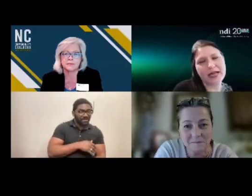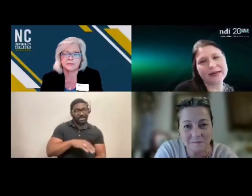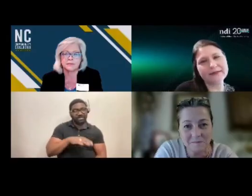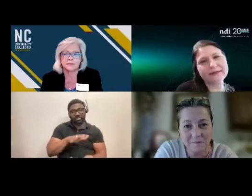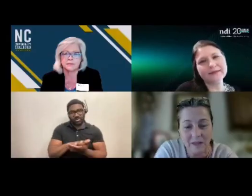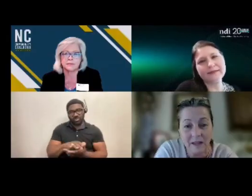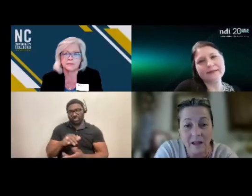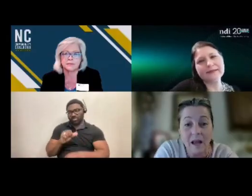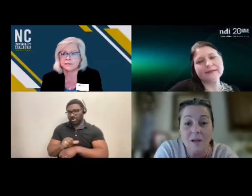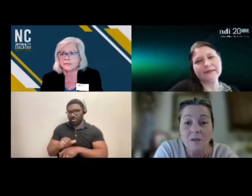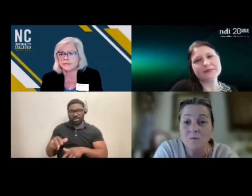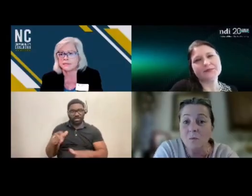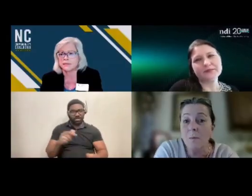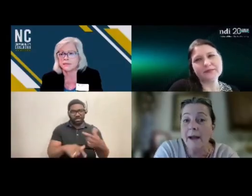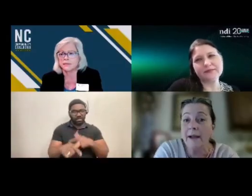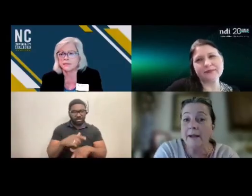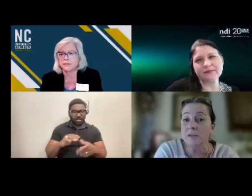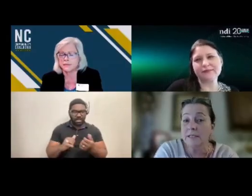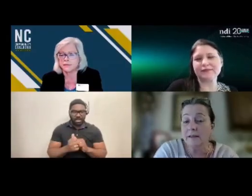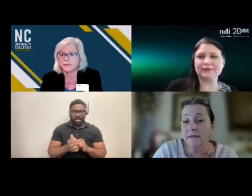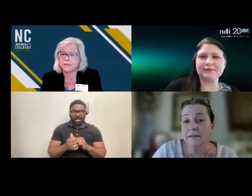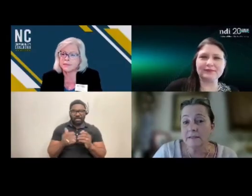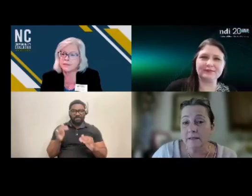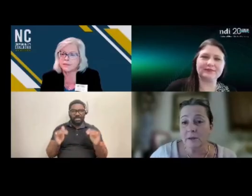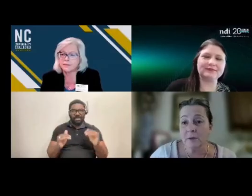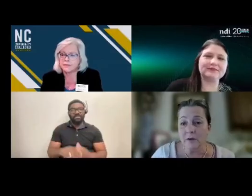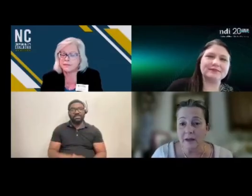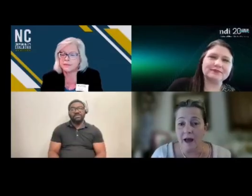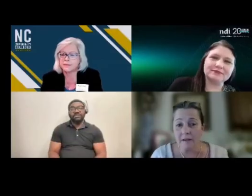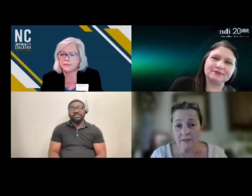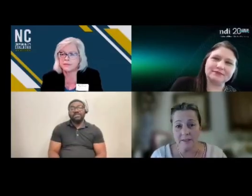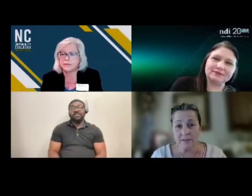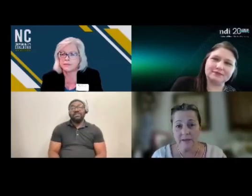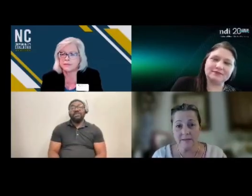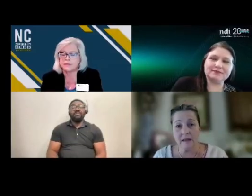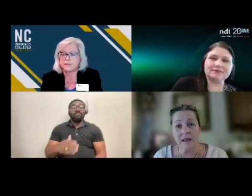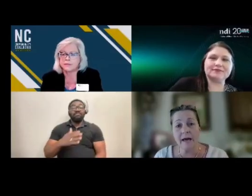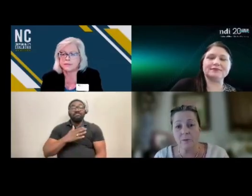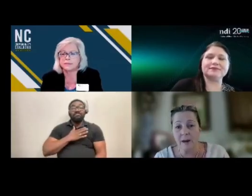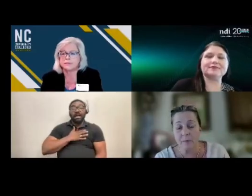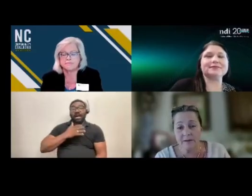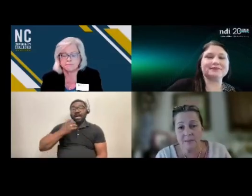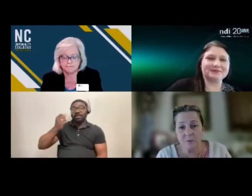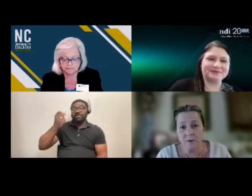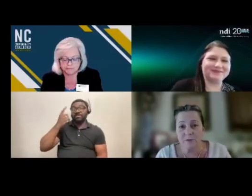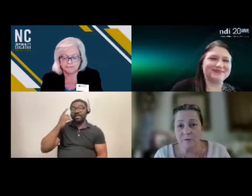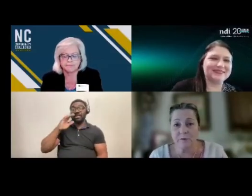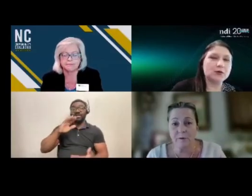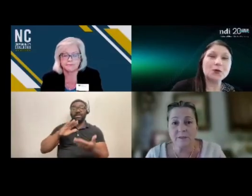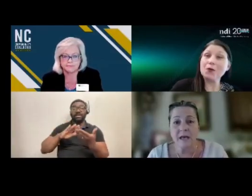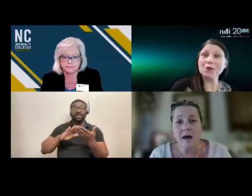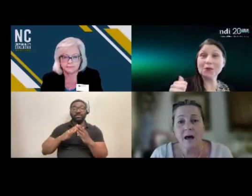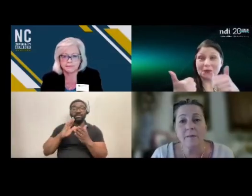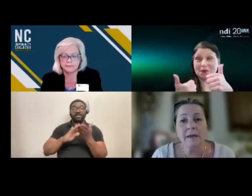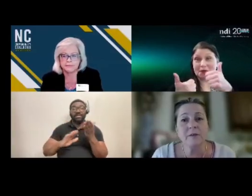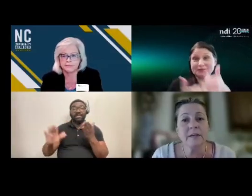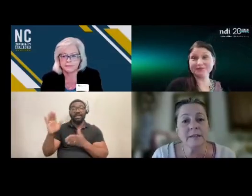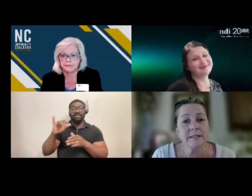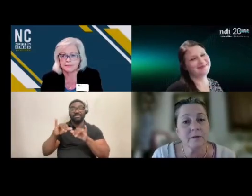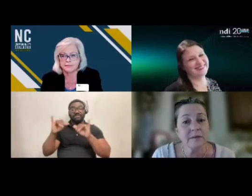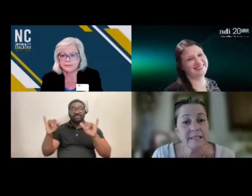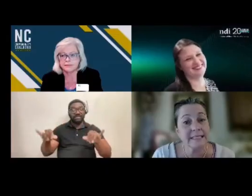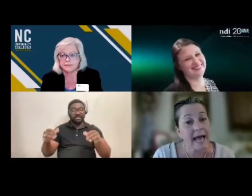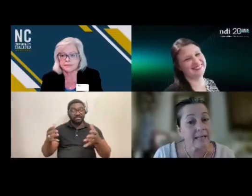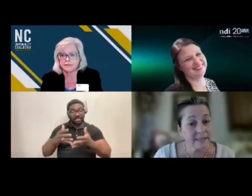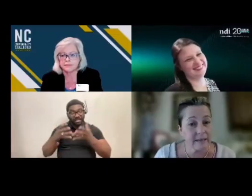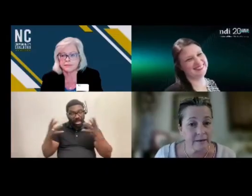the finish line? Well, my understanding is that the community college system has a lot of wraparound supports for folks. I do